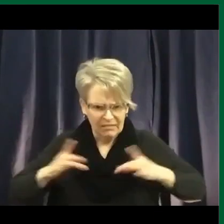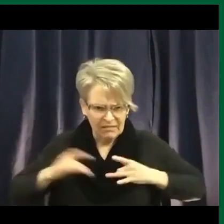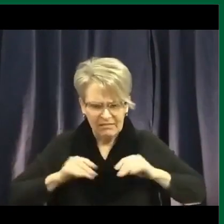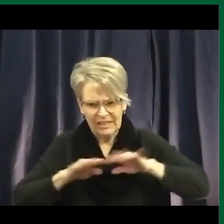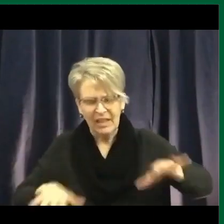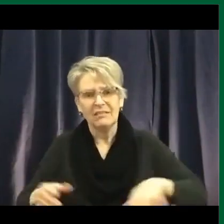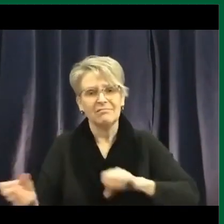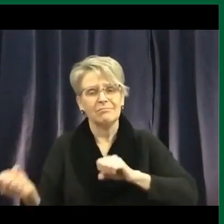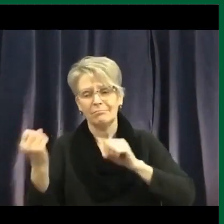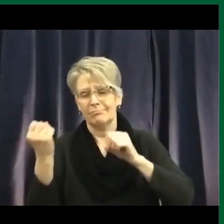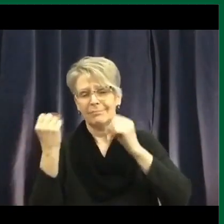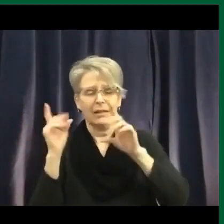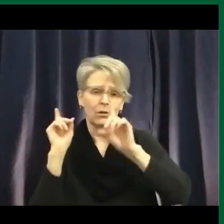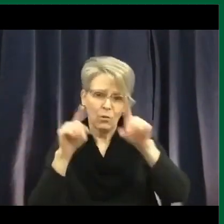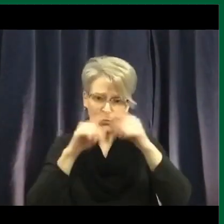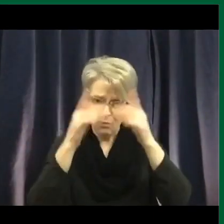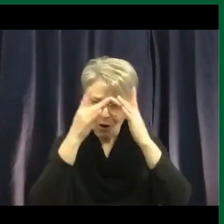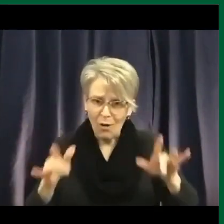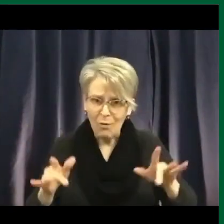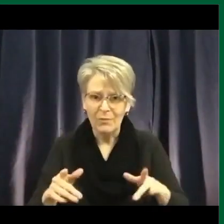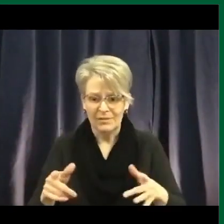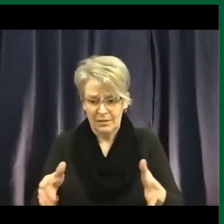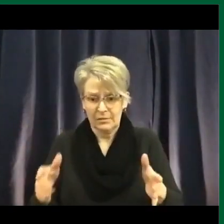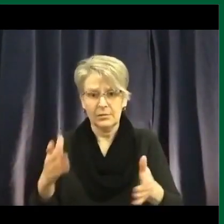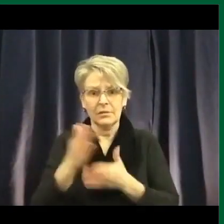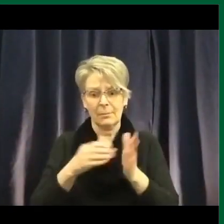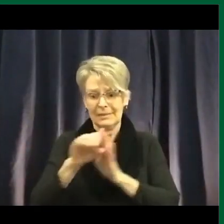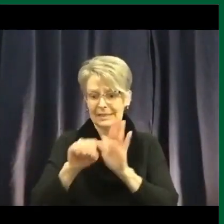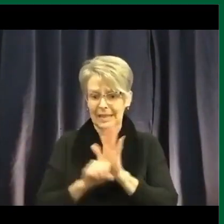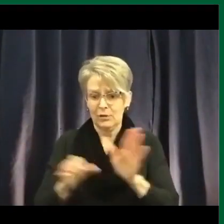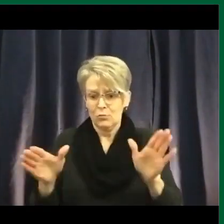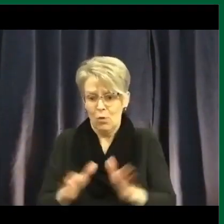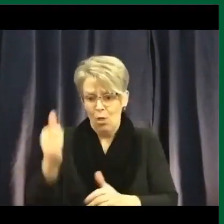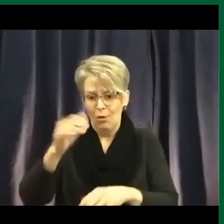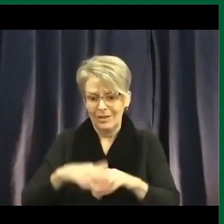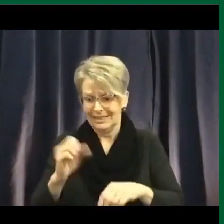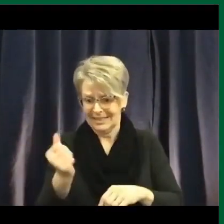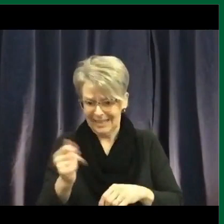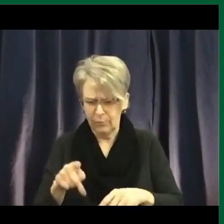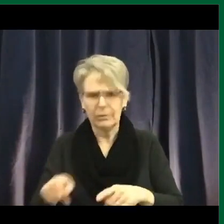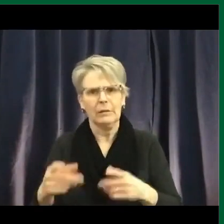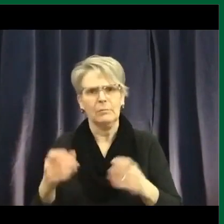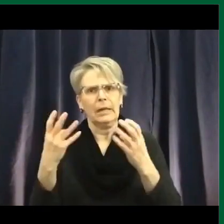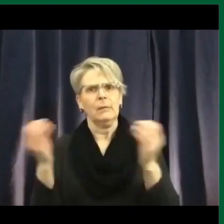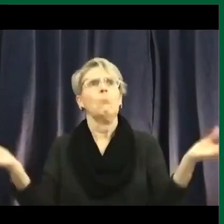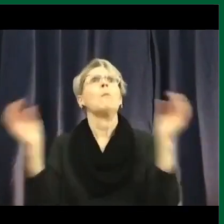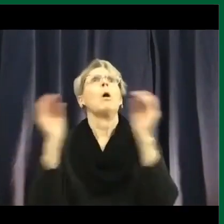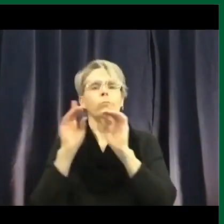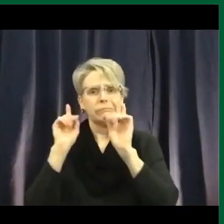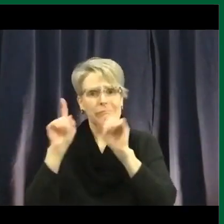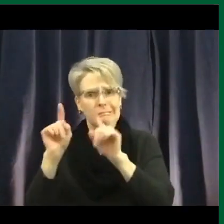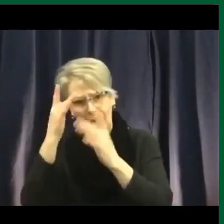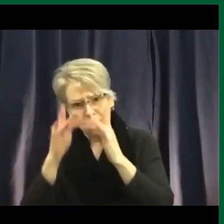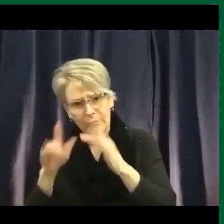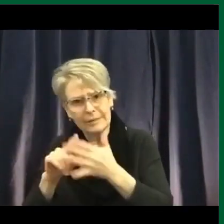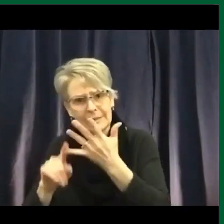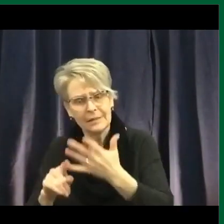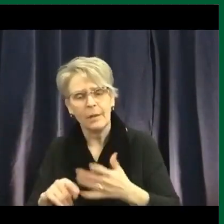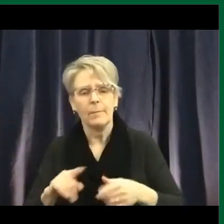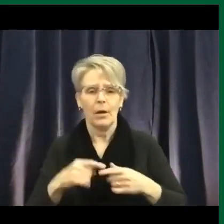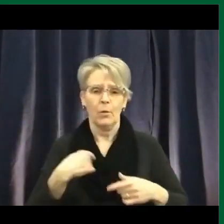hospitalization rates in states that have a smaller population than Saskatchewan. But most certainly through having a little